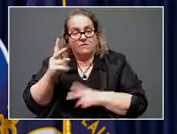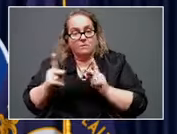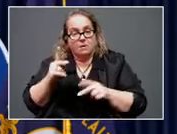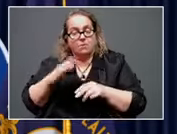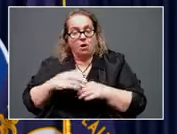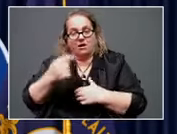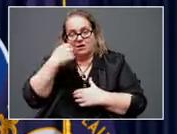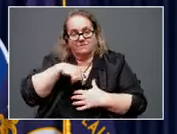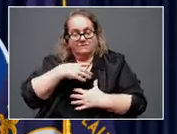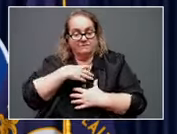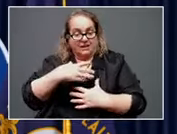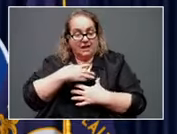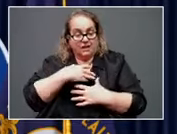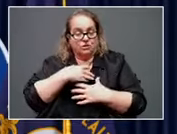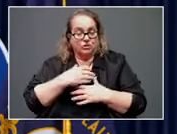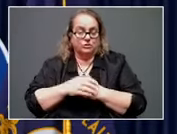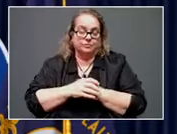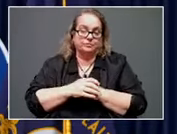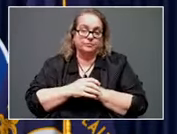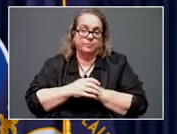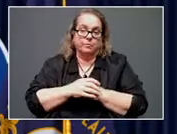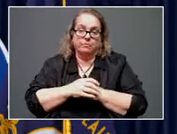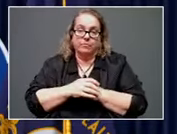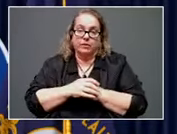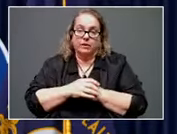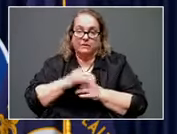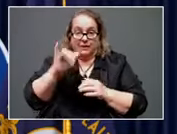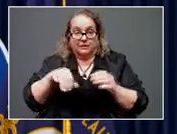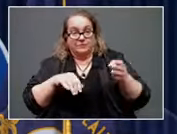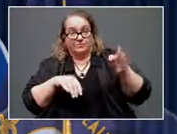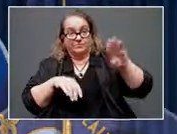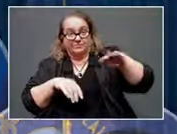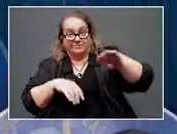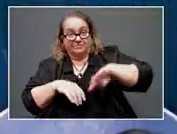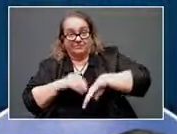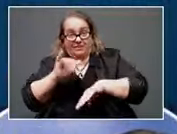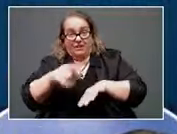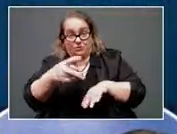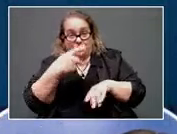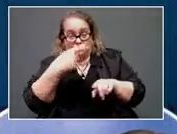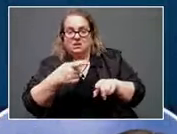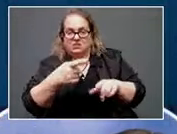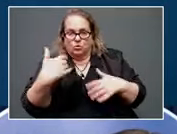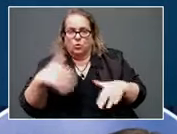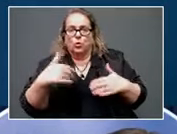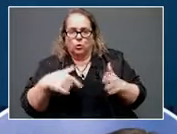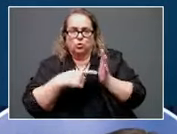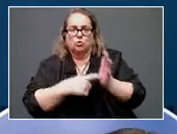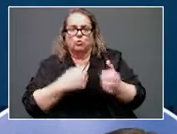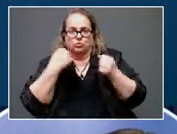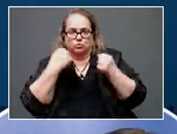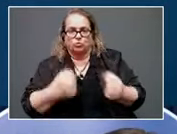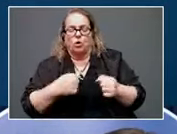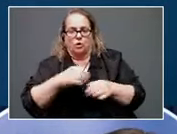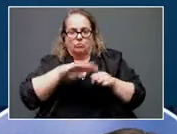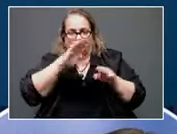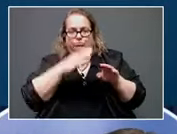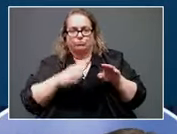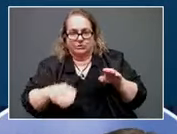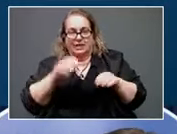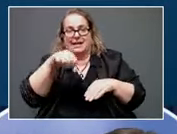ventilators. The stair-stepper chart that we always show is dramatic. It shows that, yes, cases are